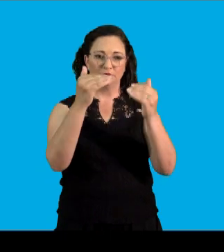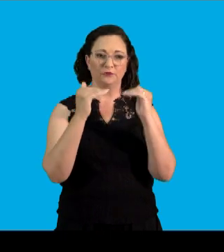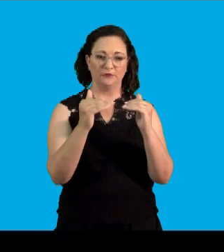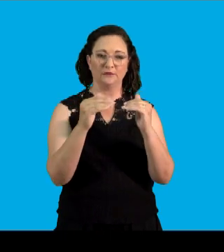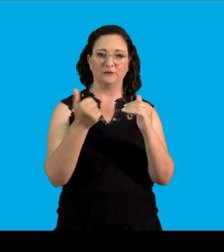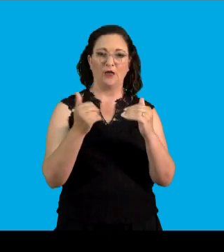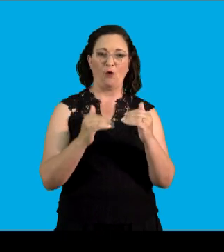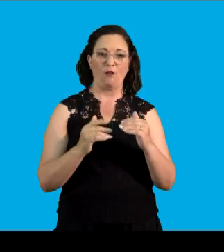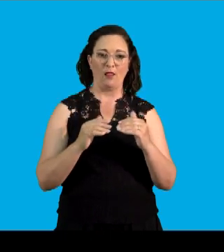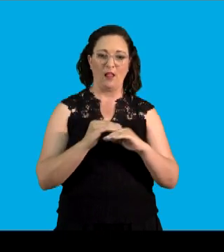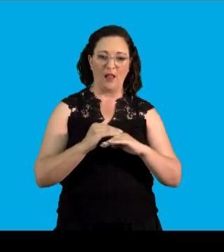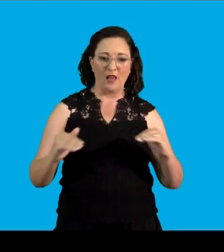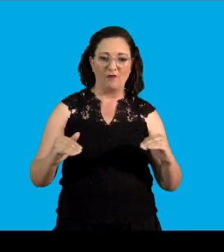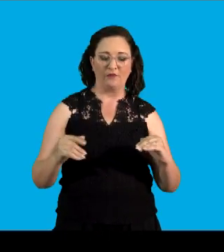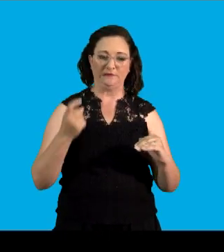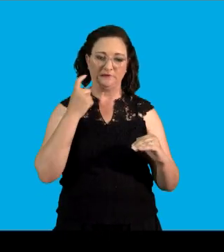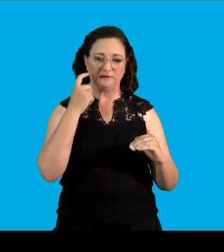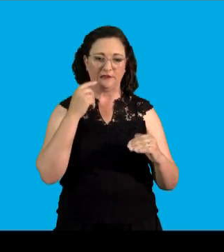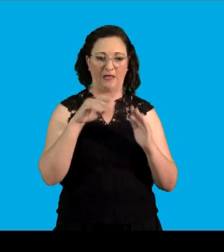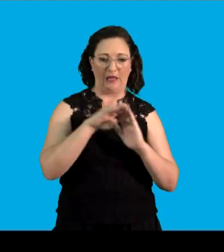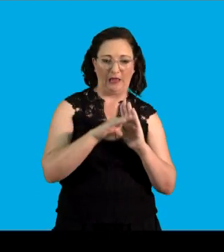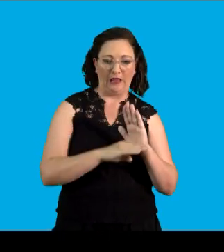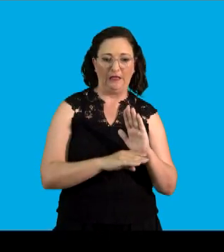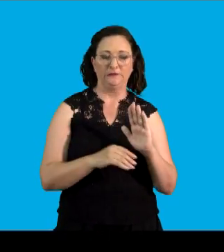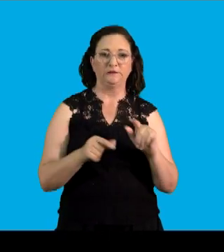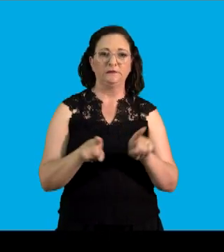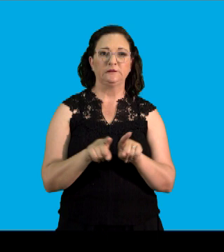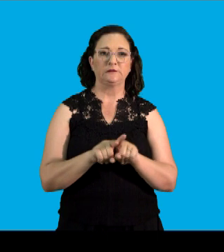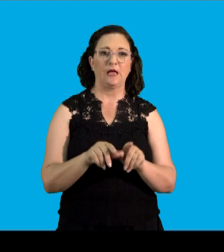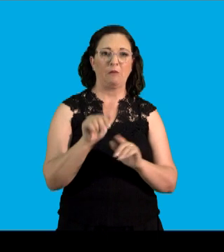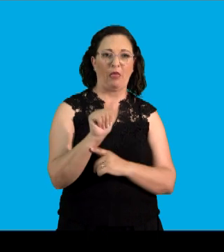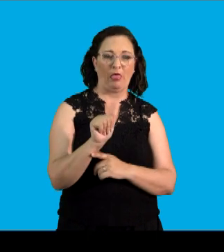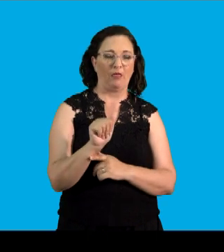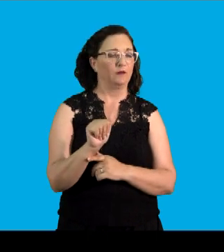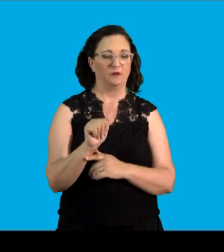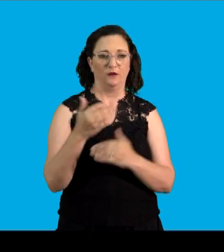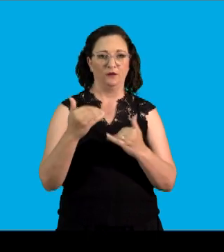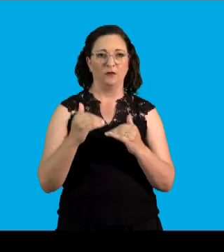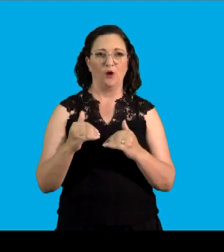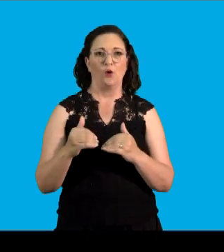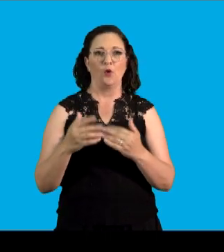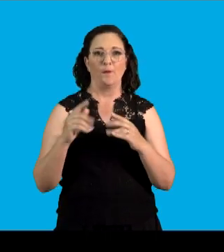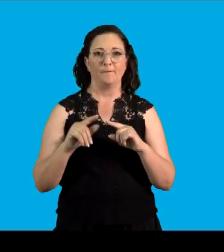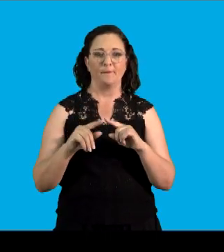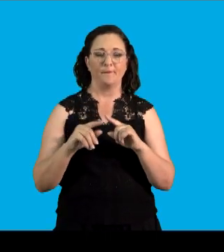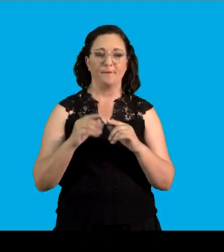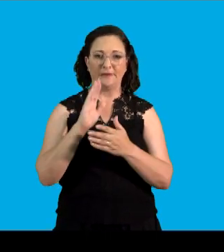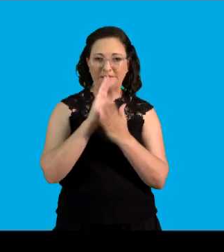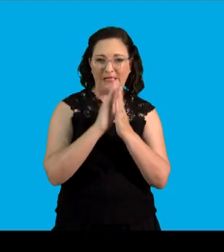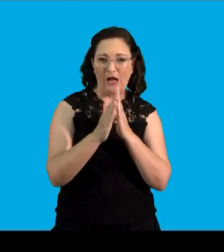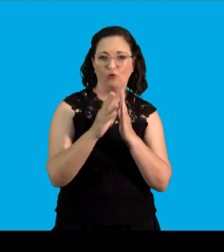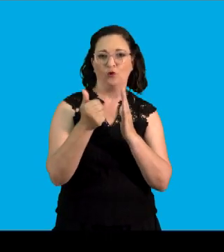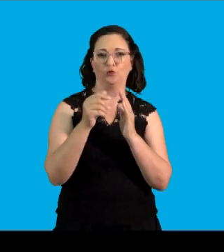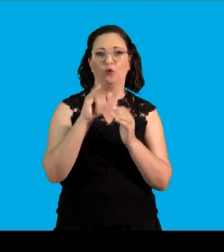questioning has changed. Now it's no longer your list, it's no longer like your section A, it's section B. It's more the direct and indirect